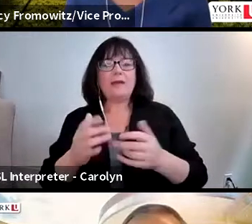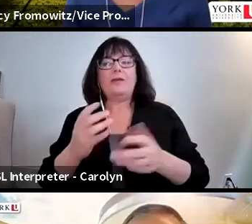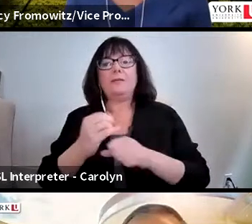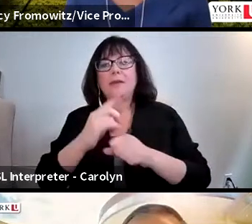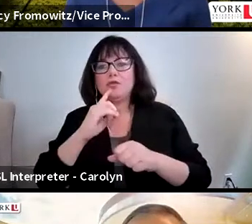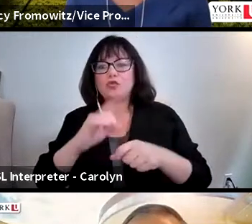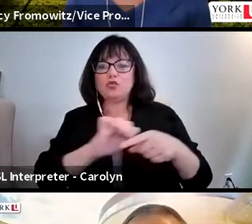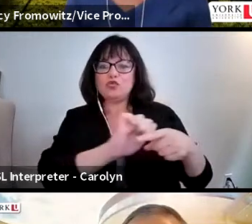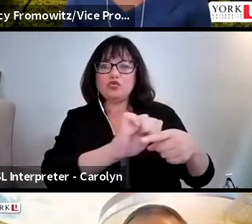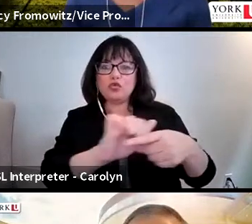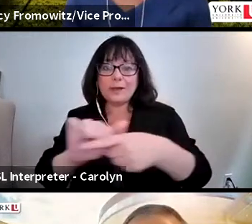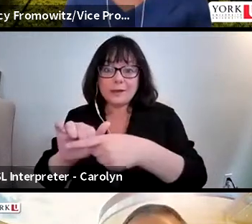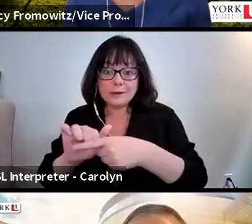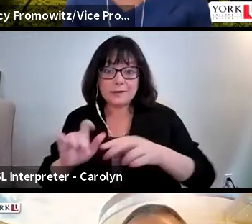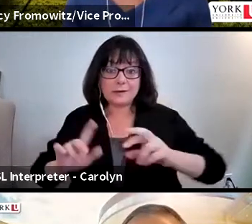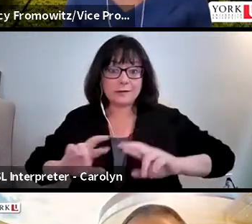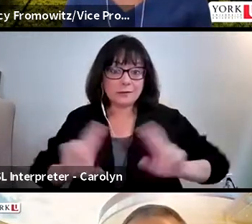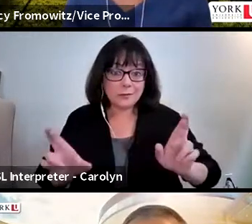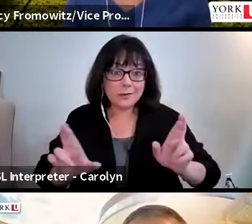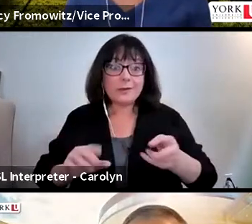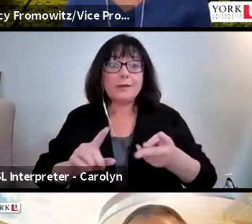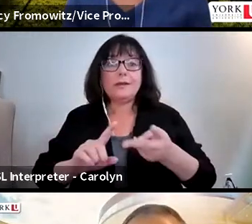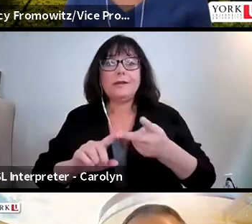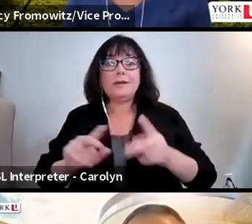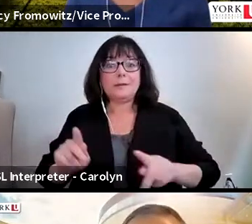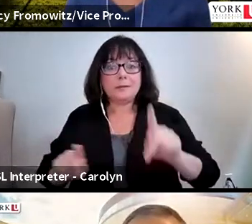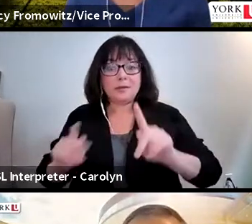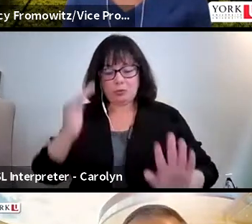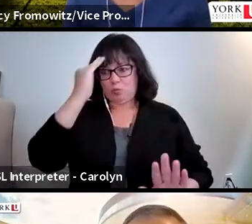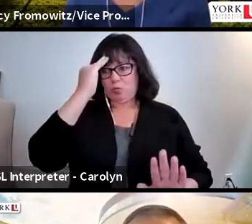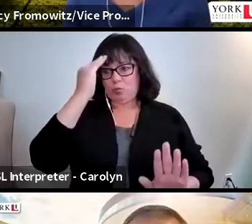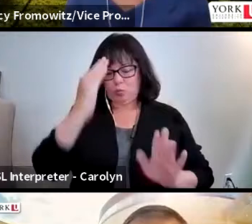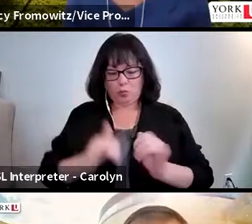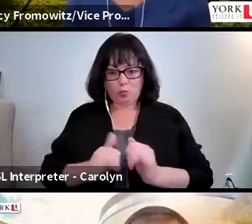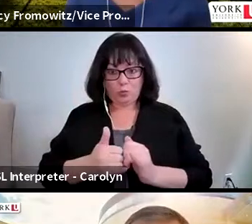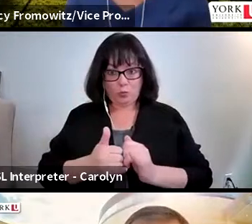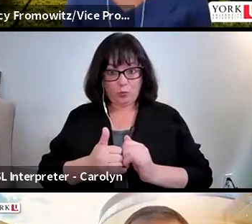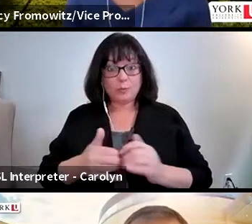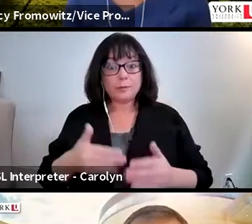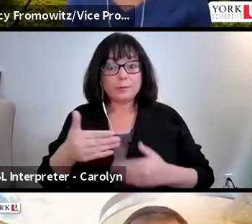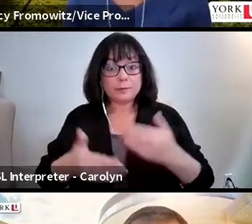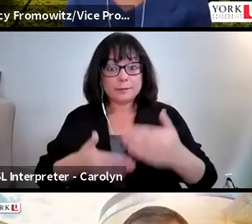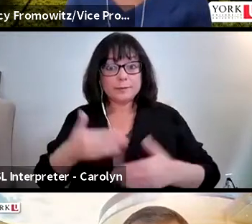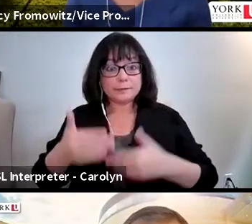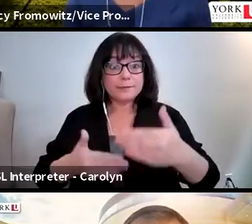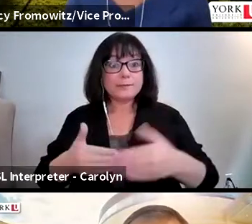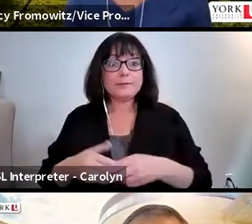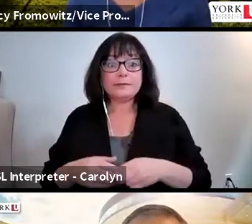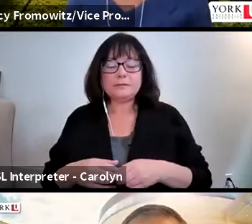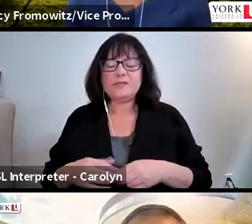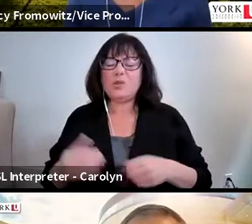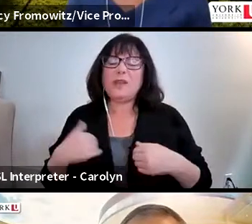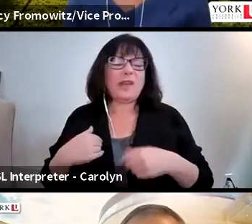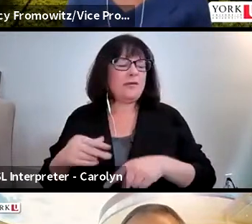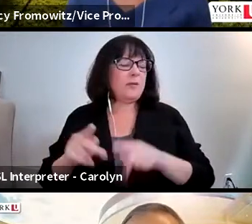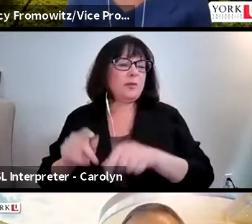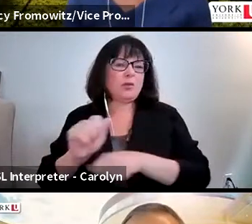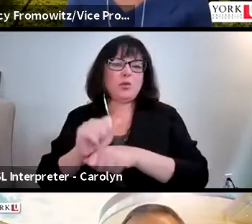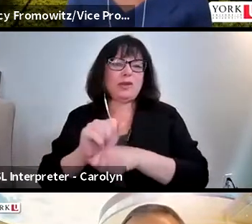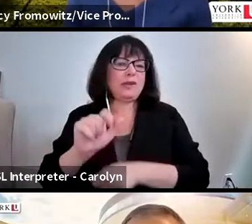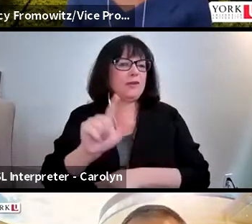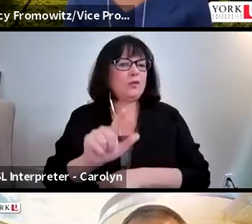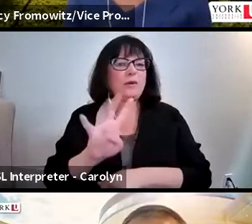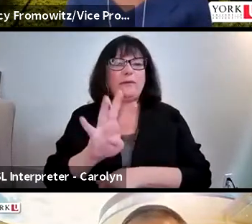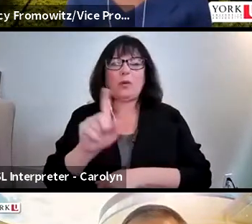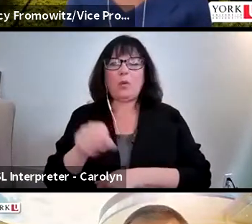have in case there's any difficulty, certainly has got people working around the clock. But we recognize that, and we've got